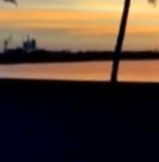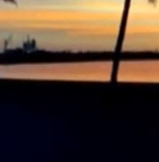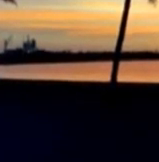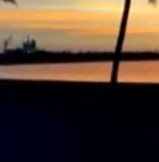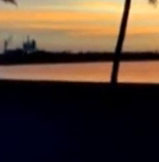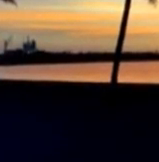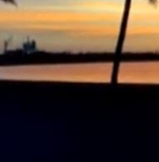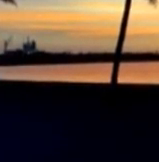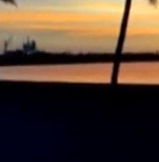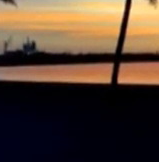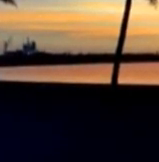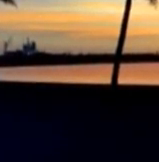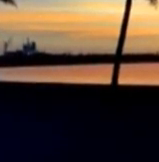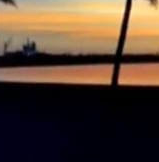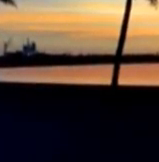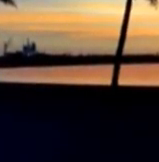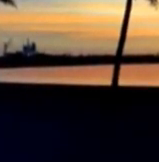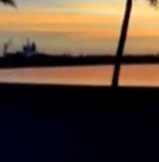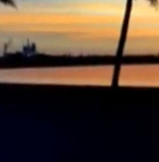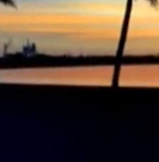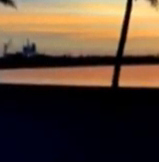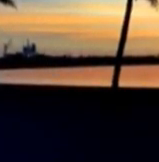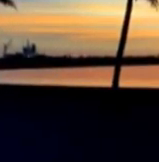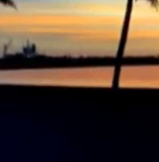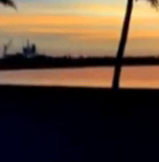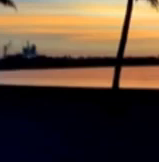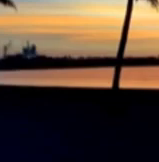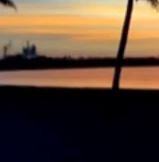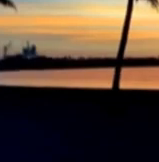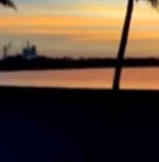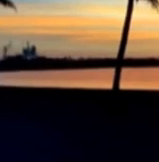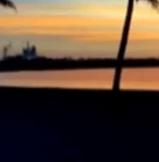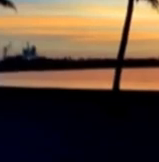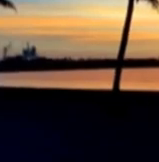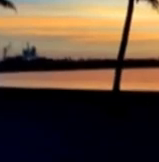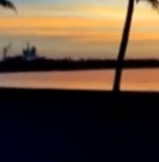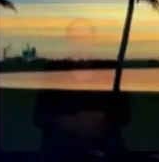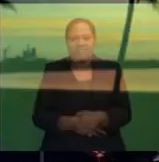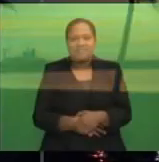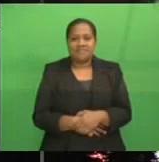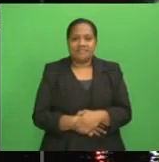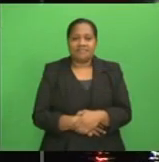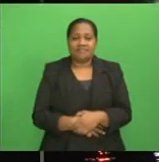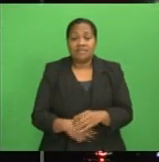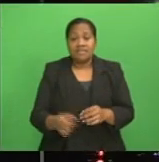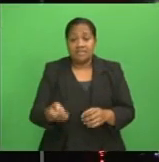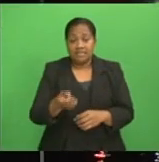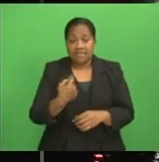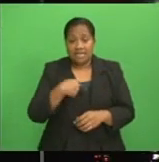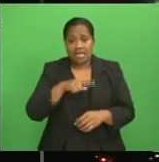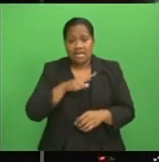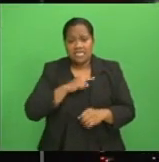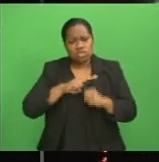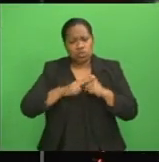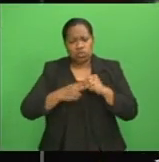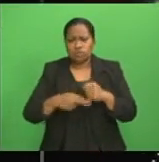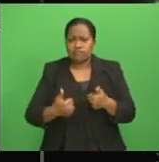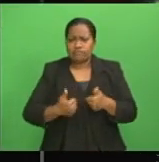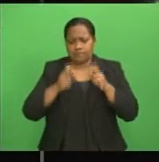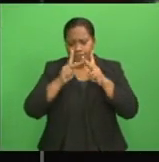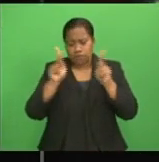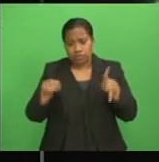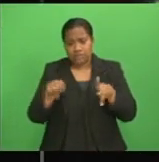sunset. Absolutely gorgeous at the famous Marine Drive. And you can send us newsworthy pictures and videos on